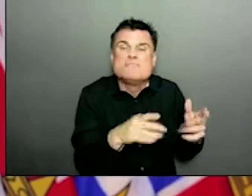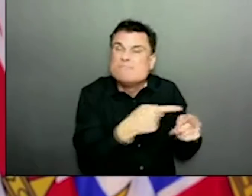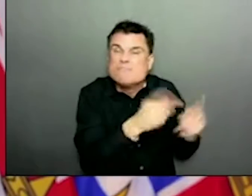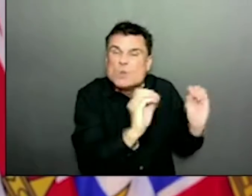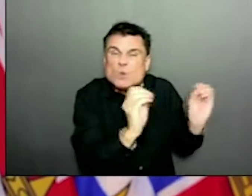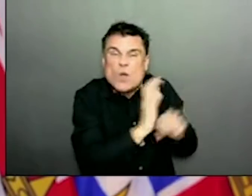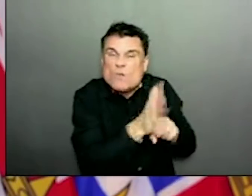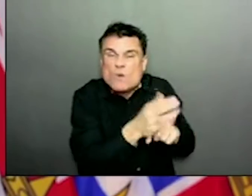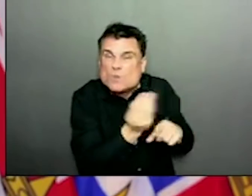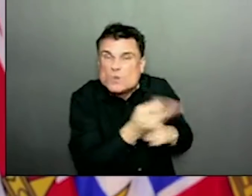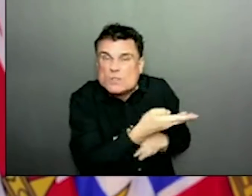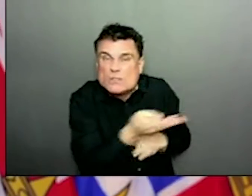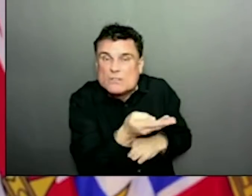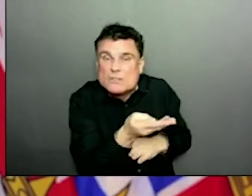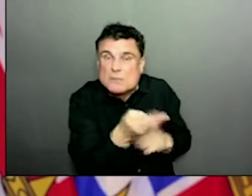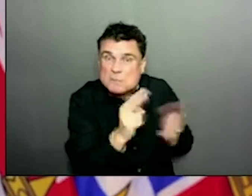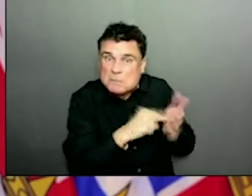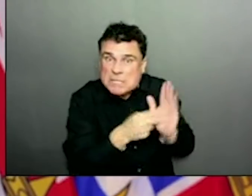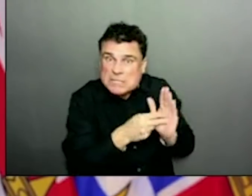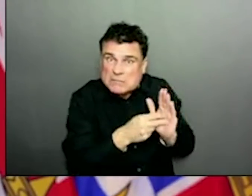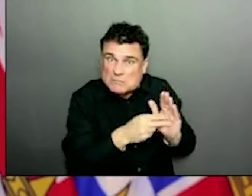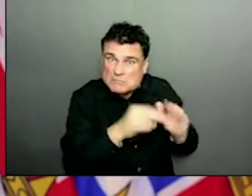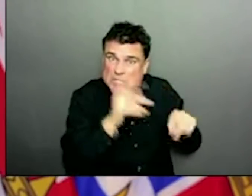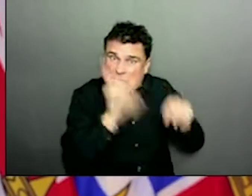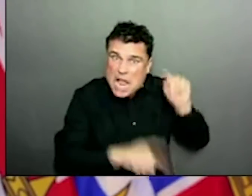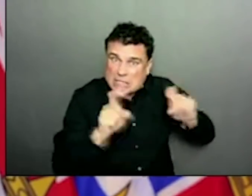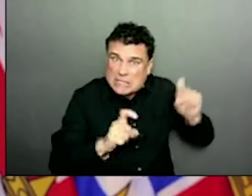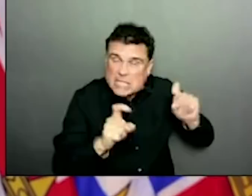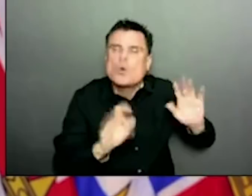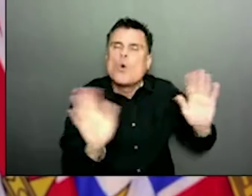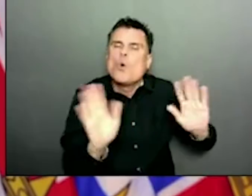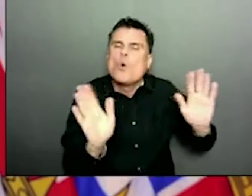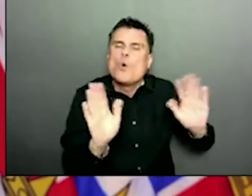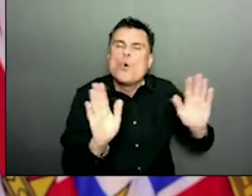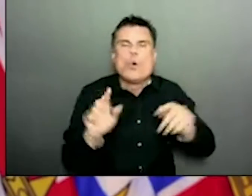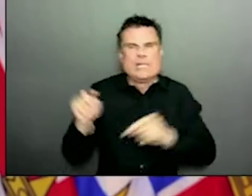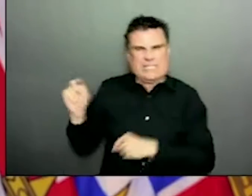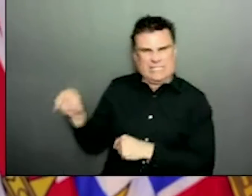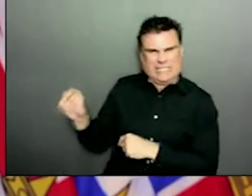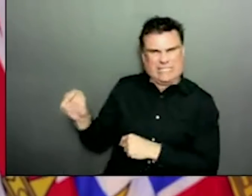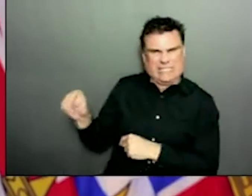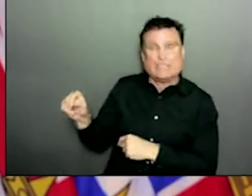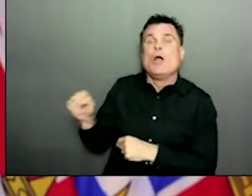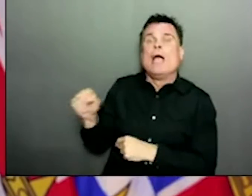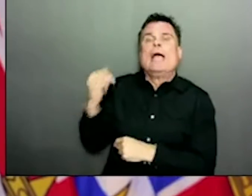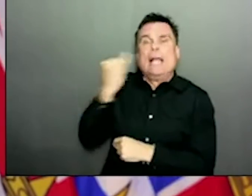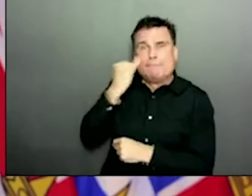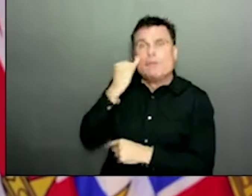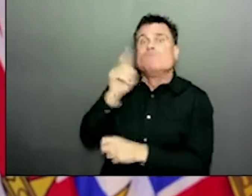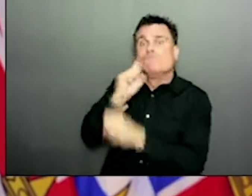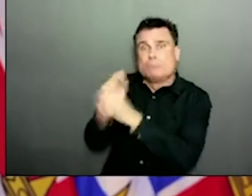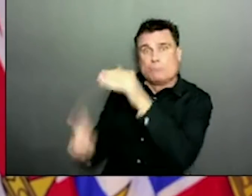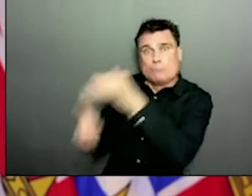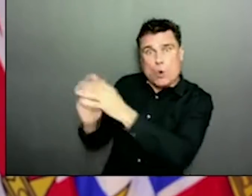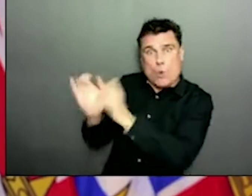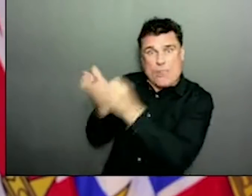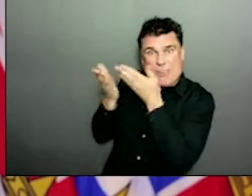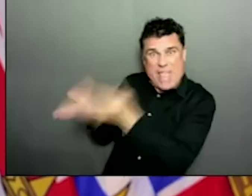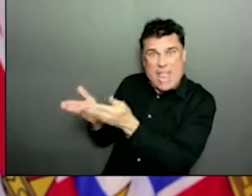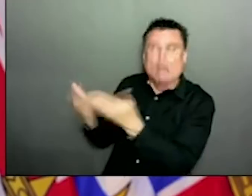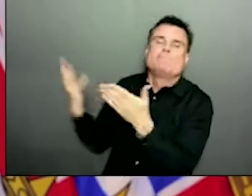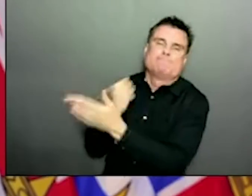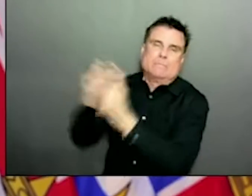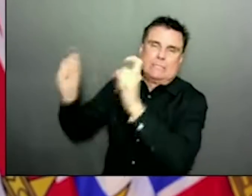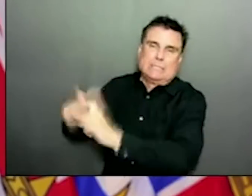test, but there are certain people that we want to get a test right away. We know that many of the symptoms of COVID-19 are similar to